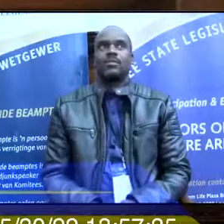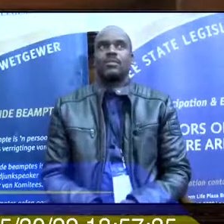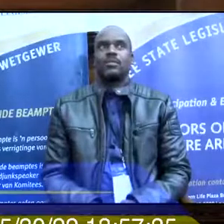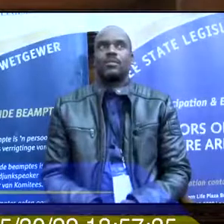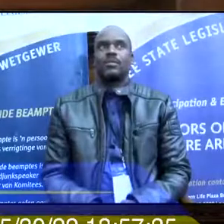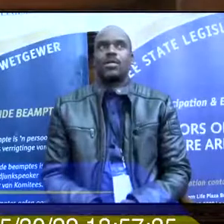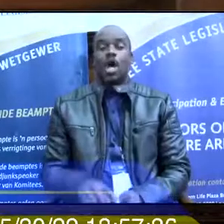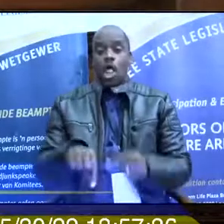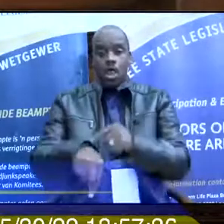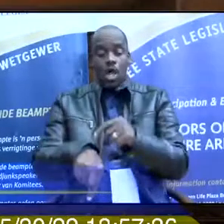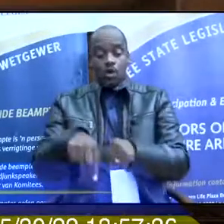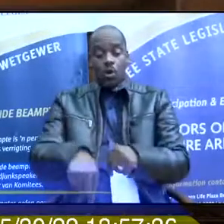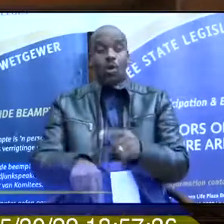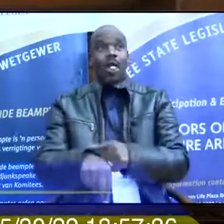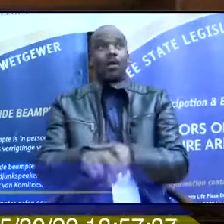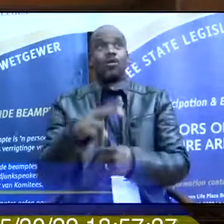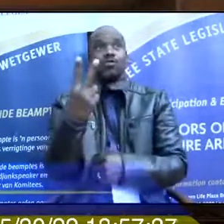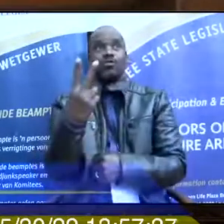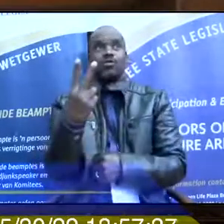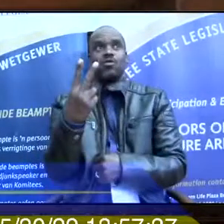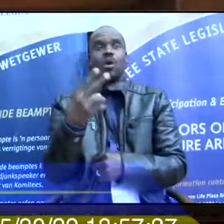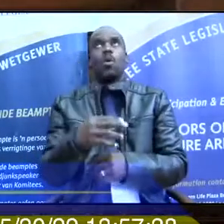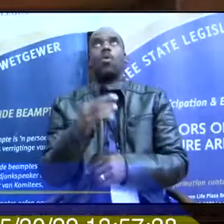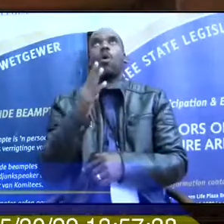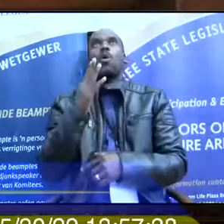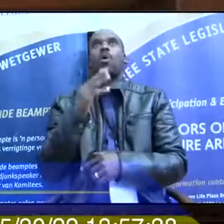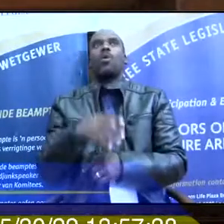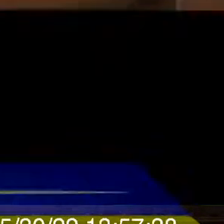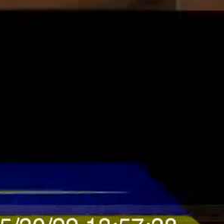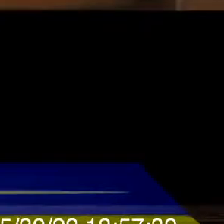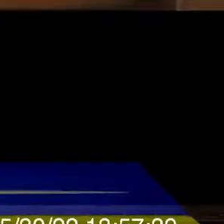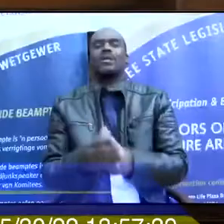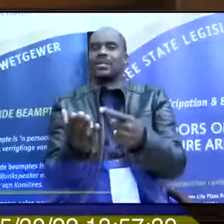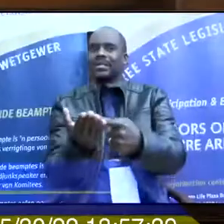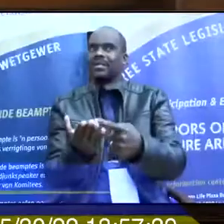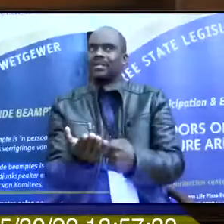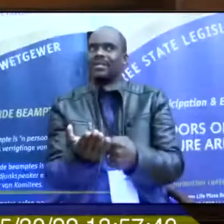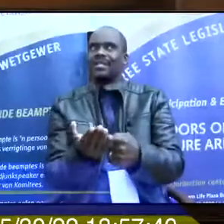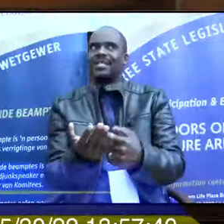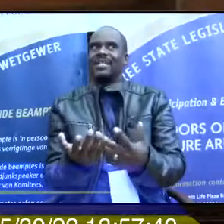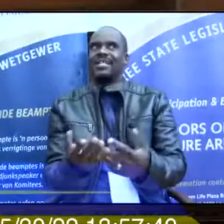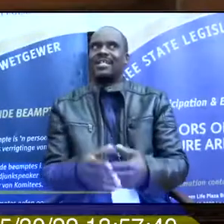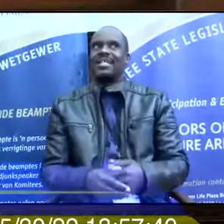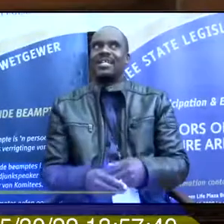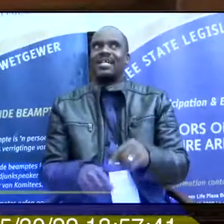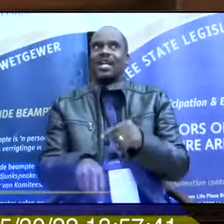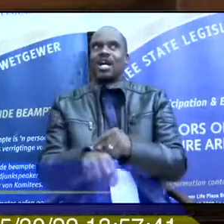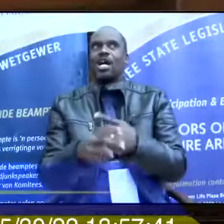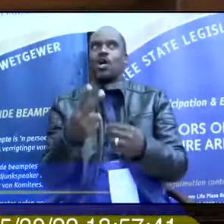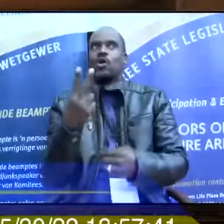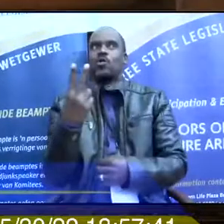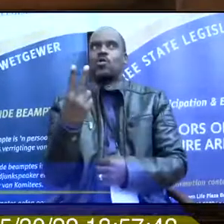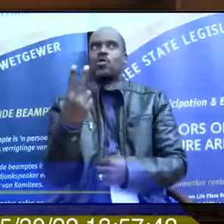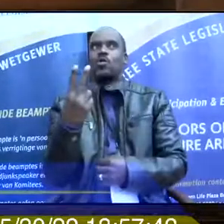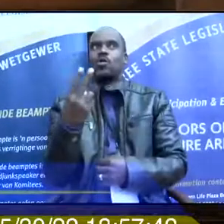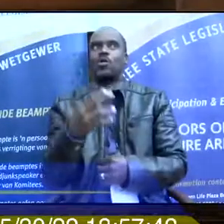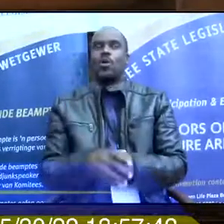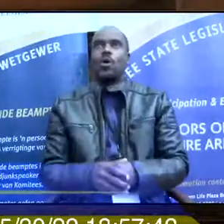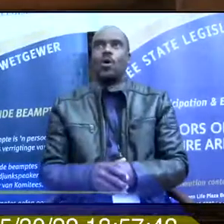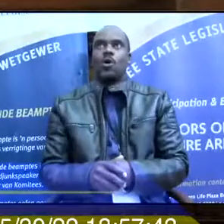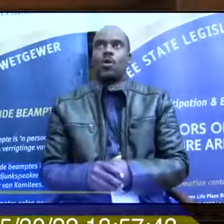now wow i was enjoying the discussions so it's two o'clock then we'll come back at three